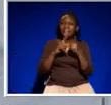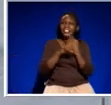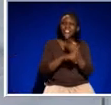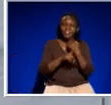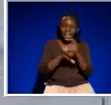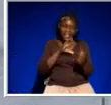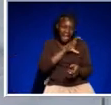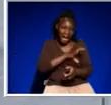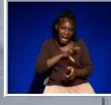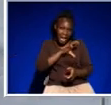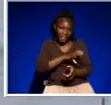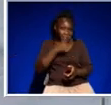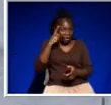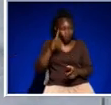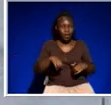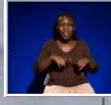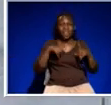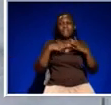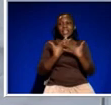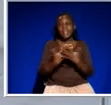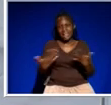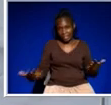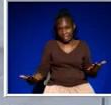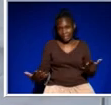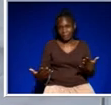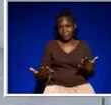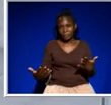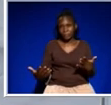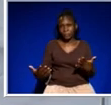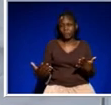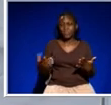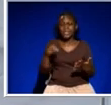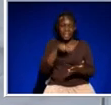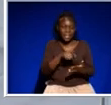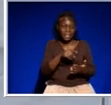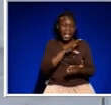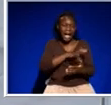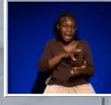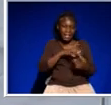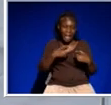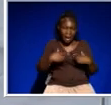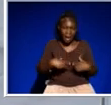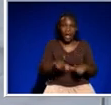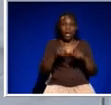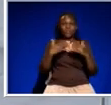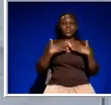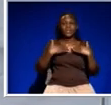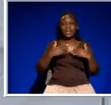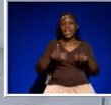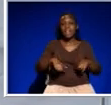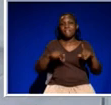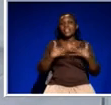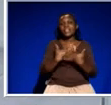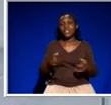characteristics of living things that enables them to survive, which are not